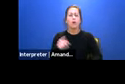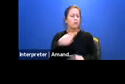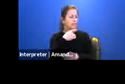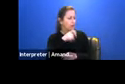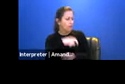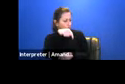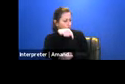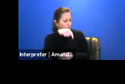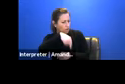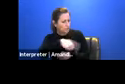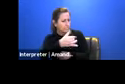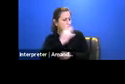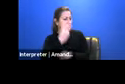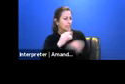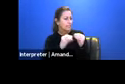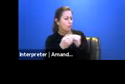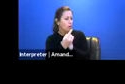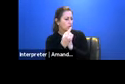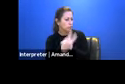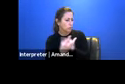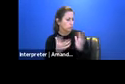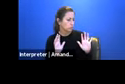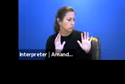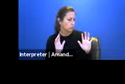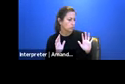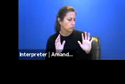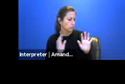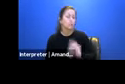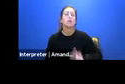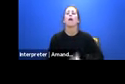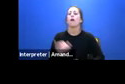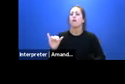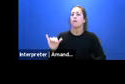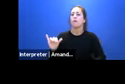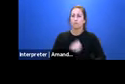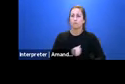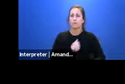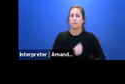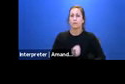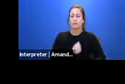Yearwood. We're still seeing the first two questions. Yeah, okay, oops.